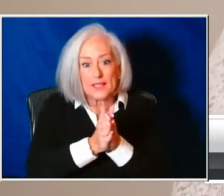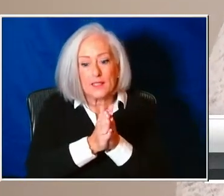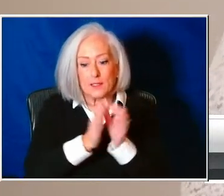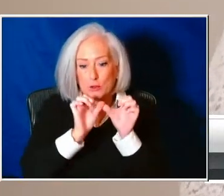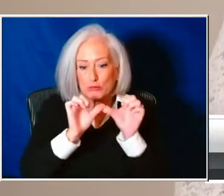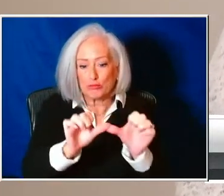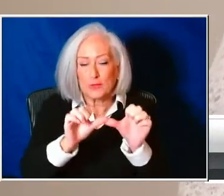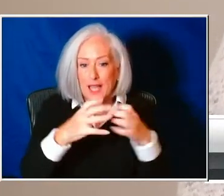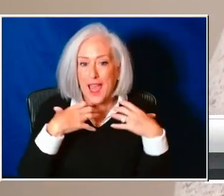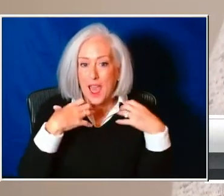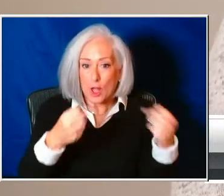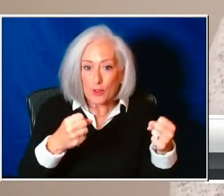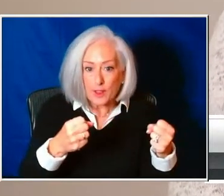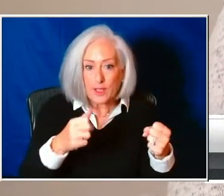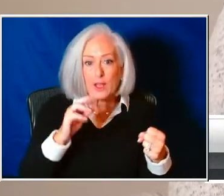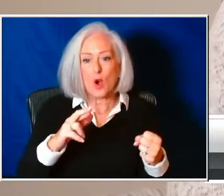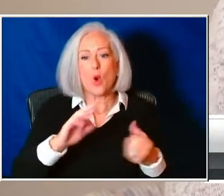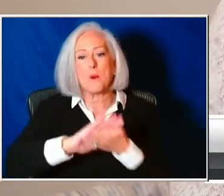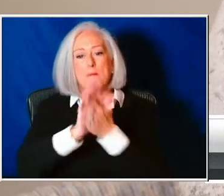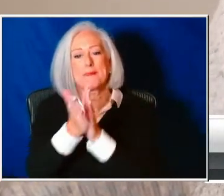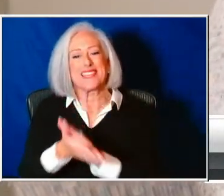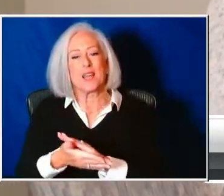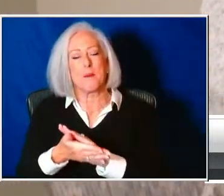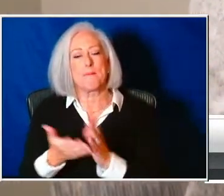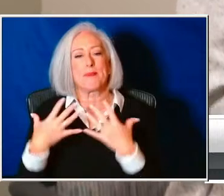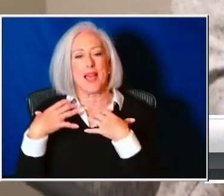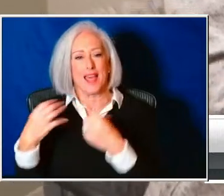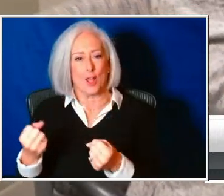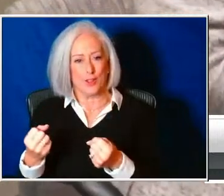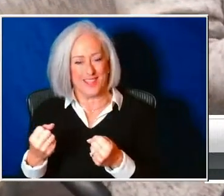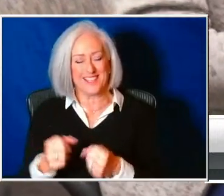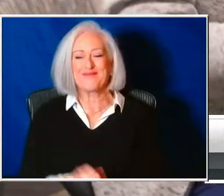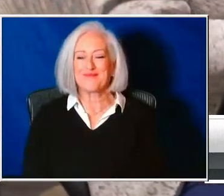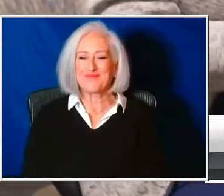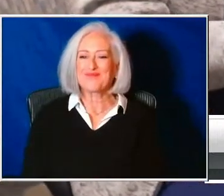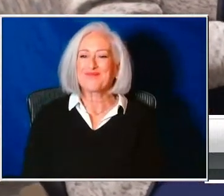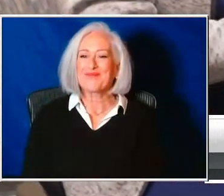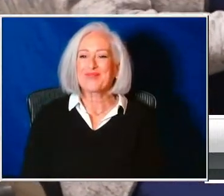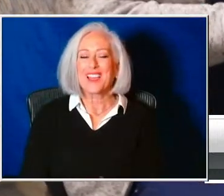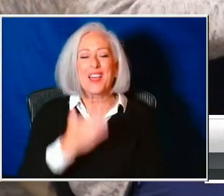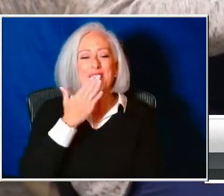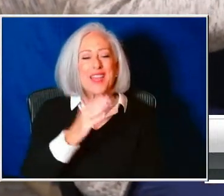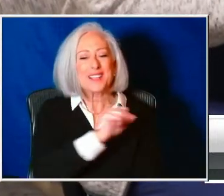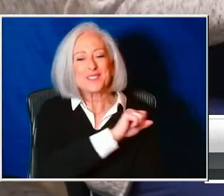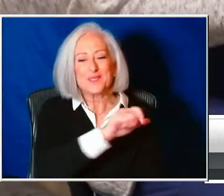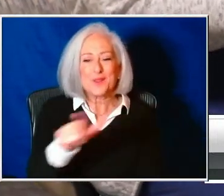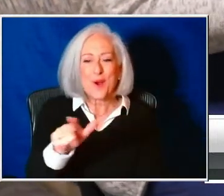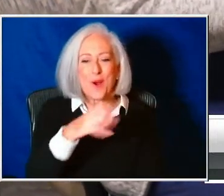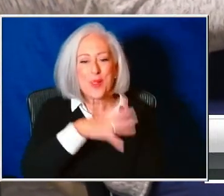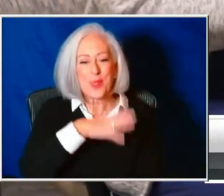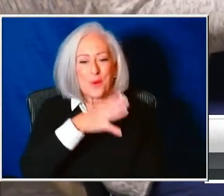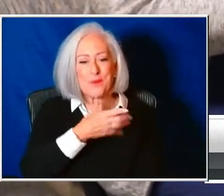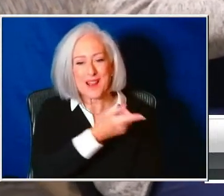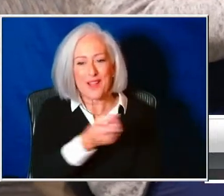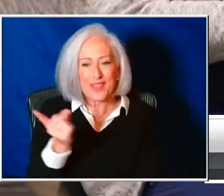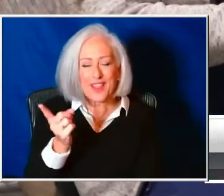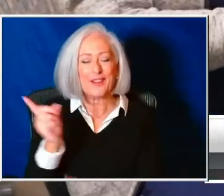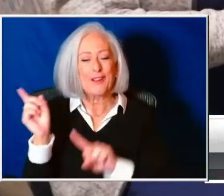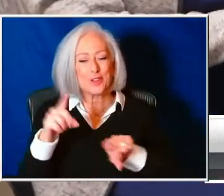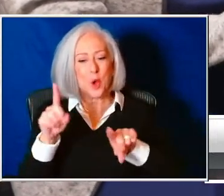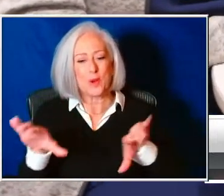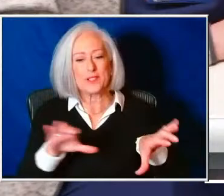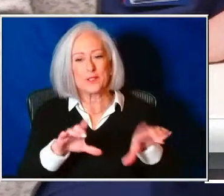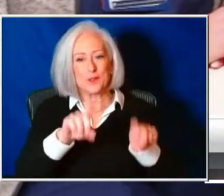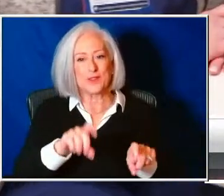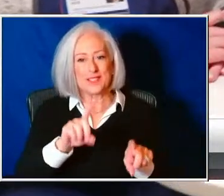So that's my final thought. And I guess mine would be, thanks to all the sisters out there that are getting this test. Now take your